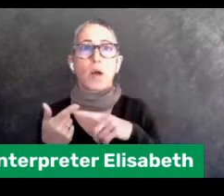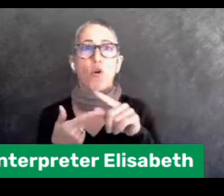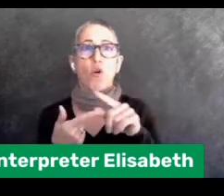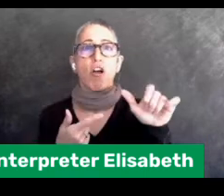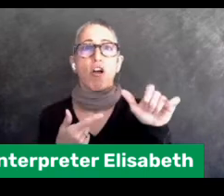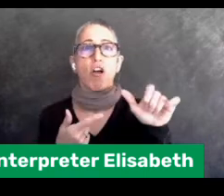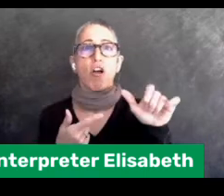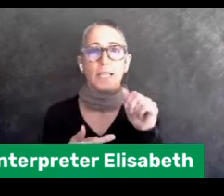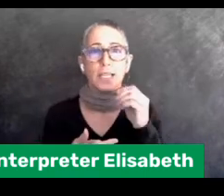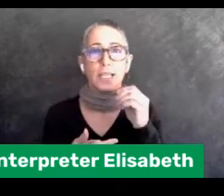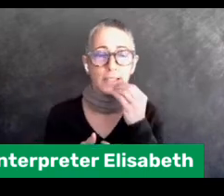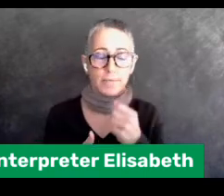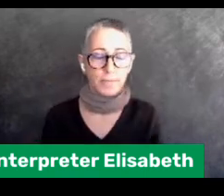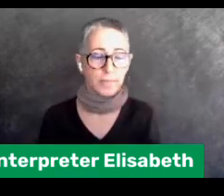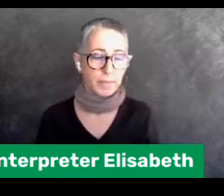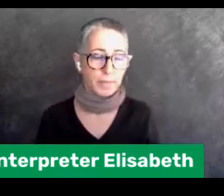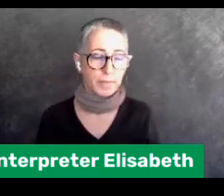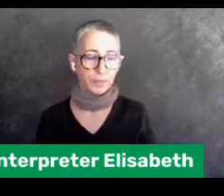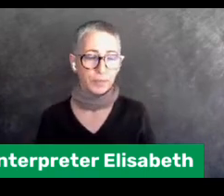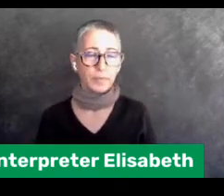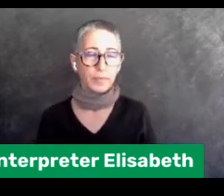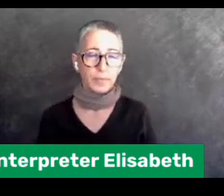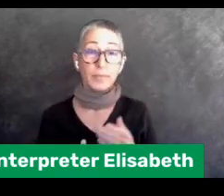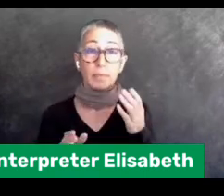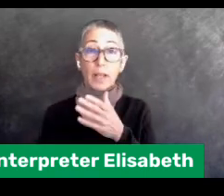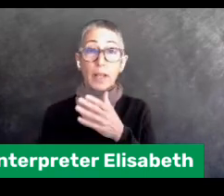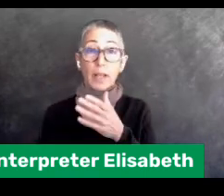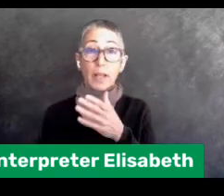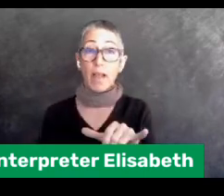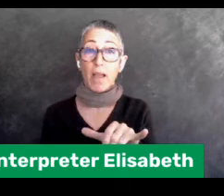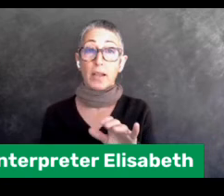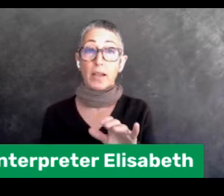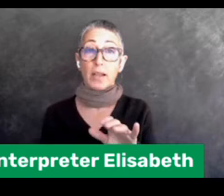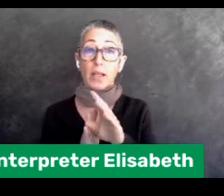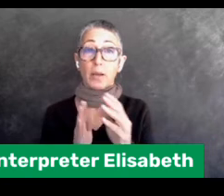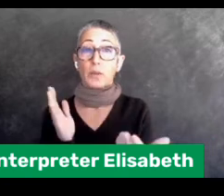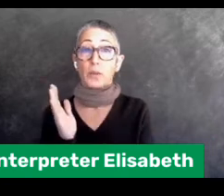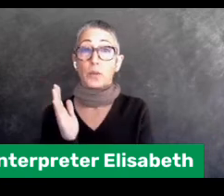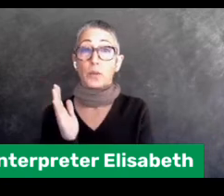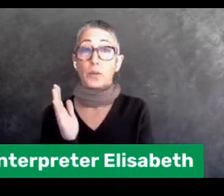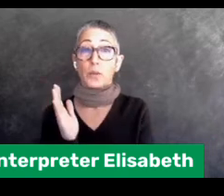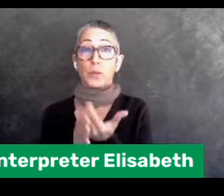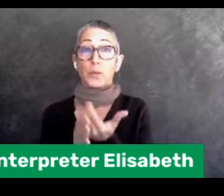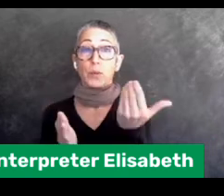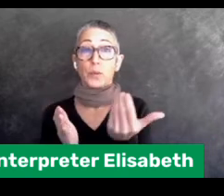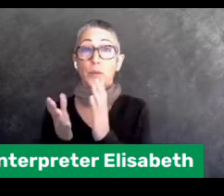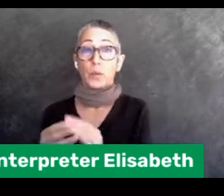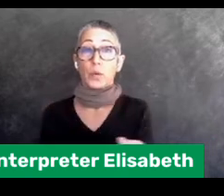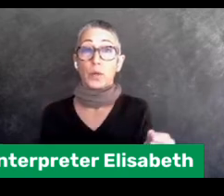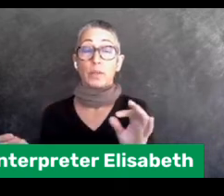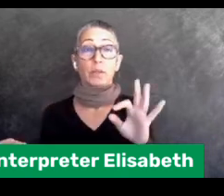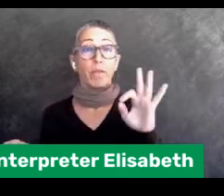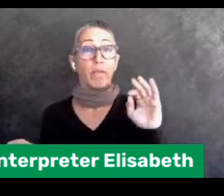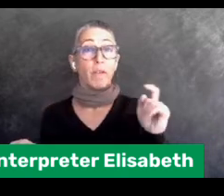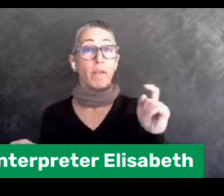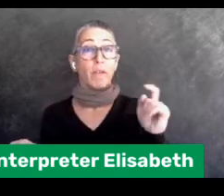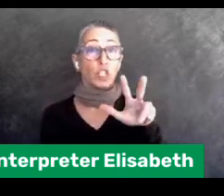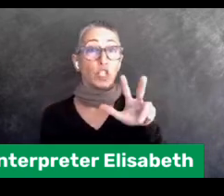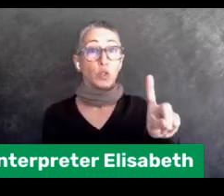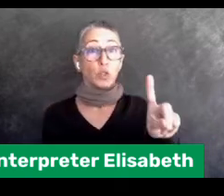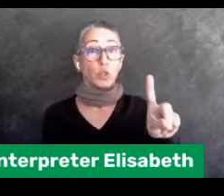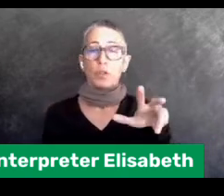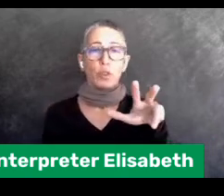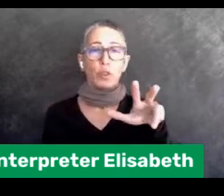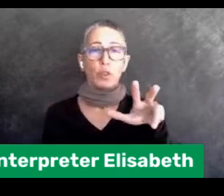After all that, we did some news stories. We were featured on Fox 32, Block Club Chicago, and Austin